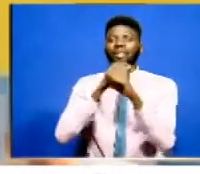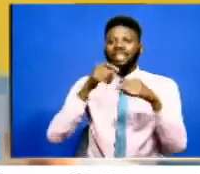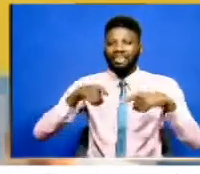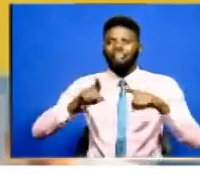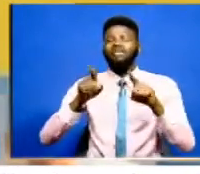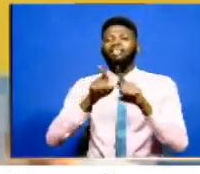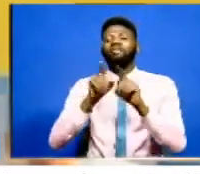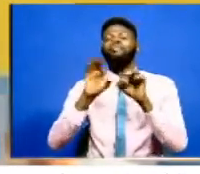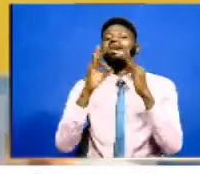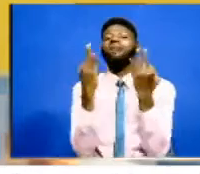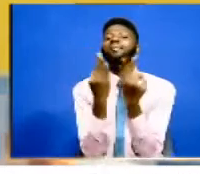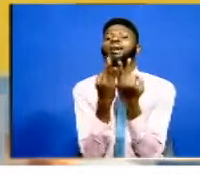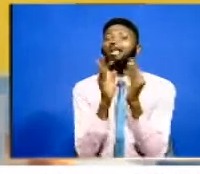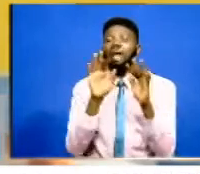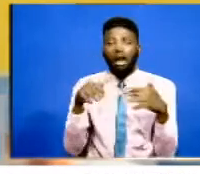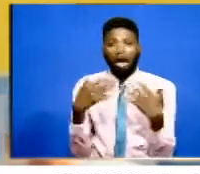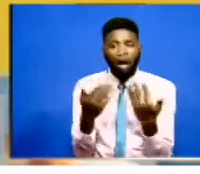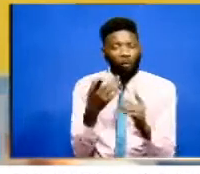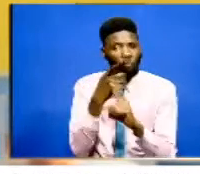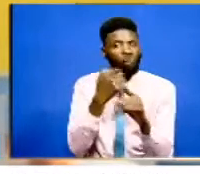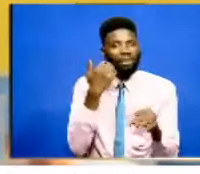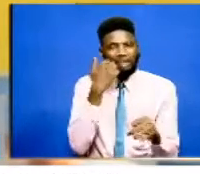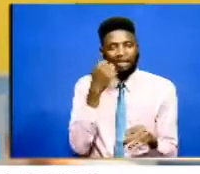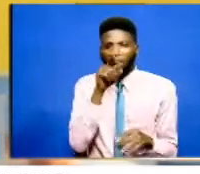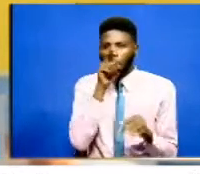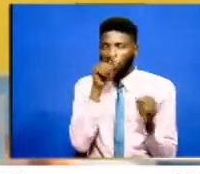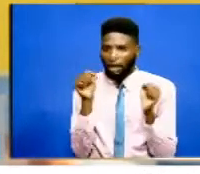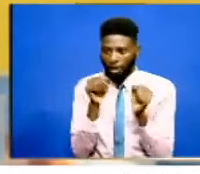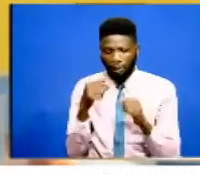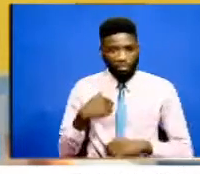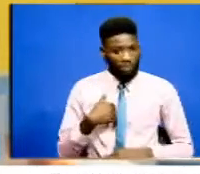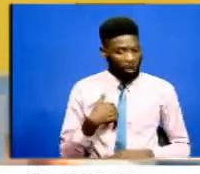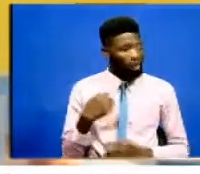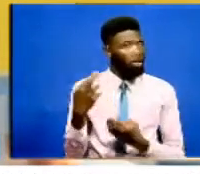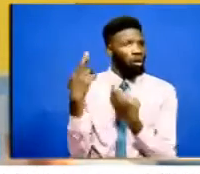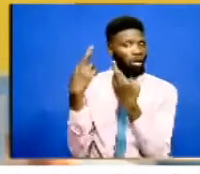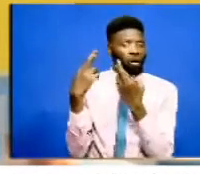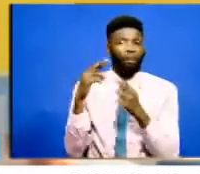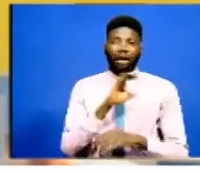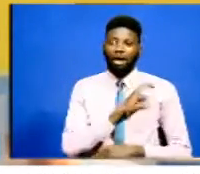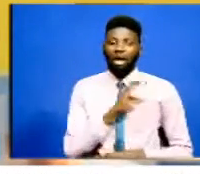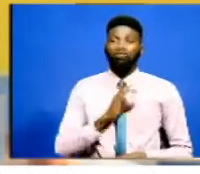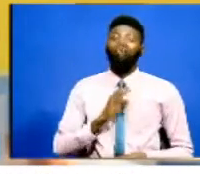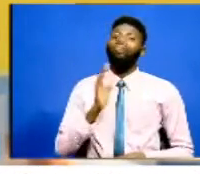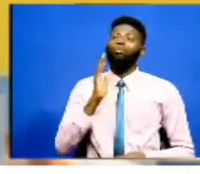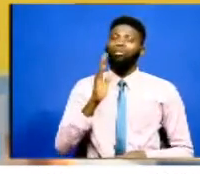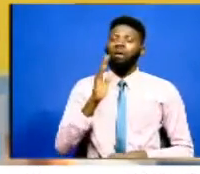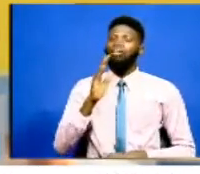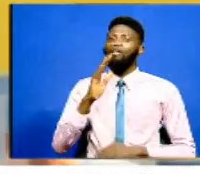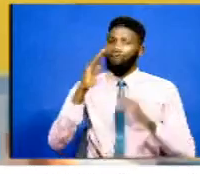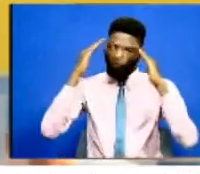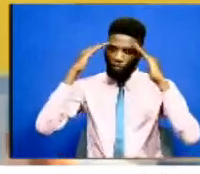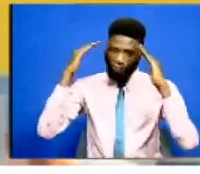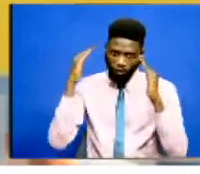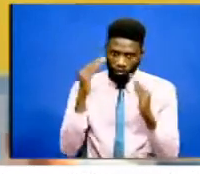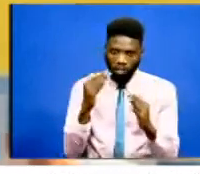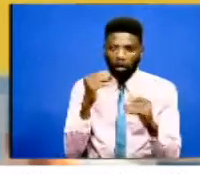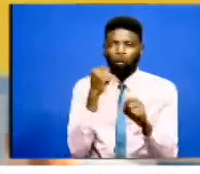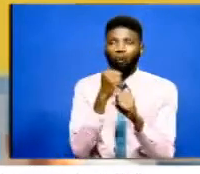malaria. My hope is that this council will prioritize working and supporting community-led